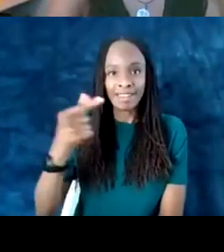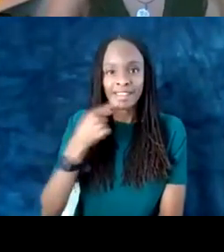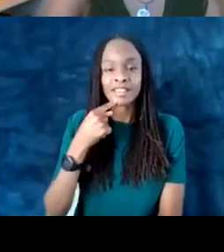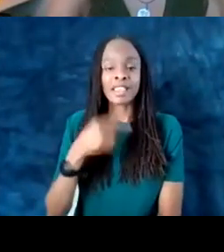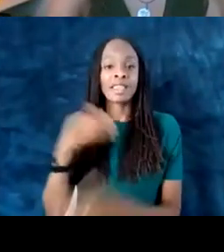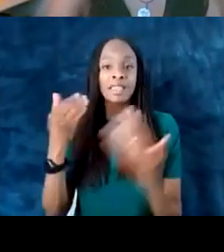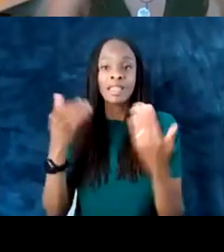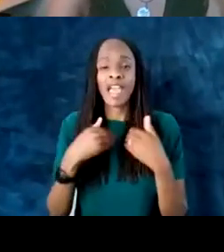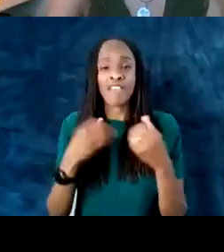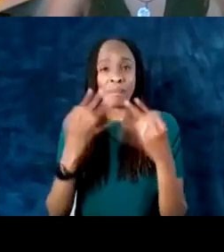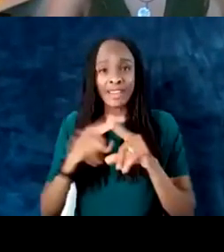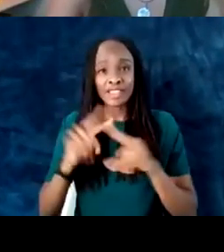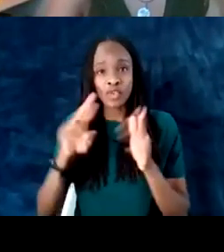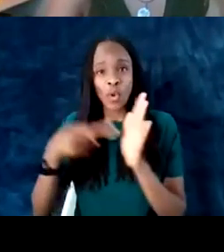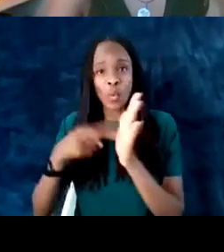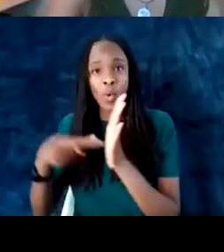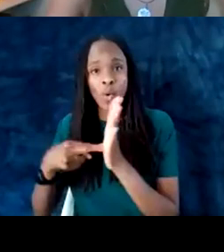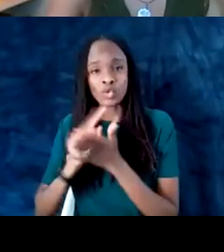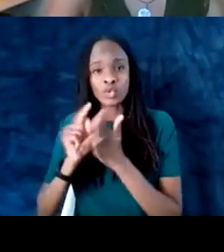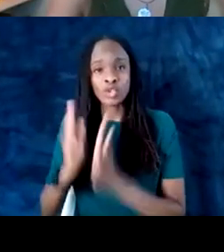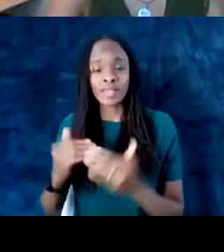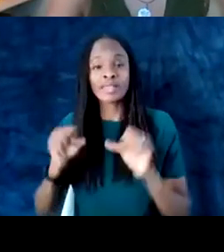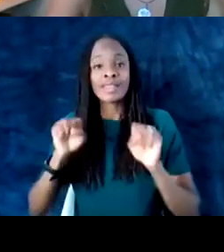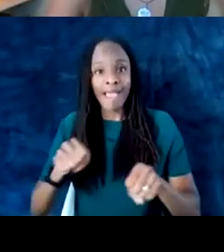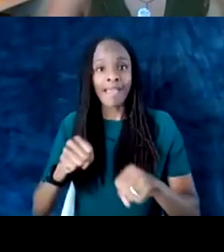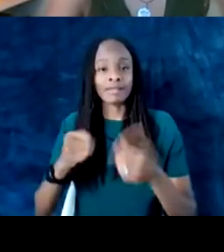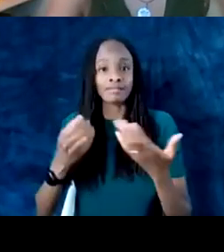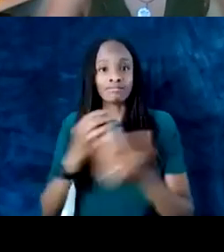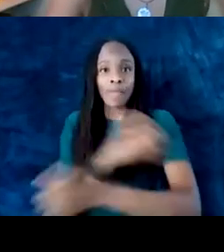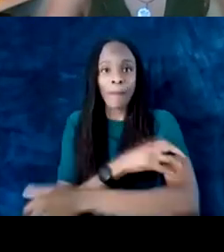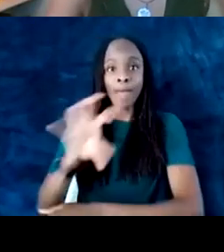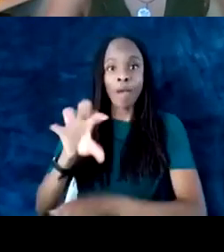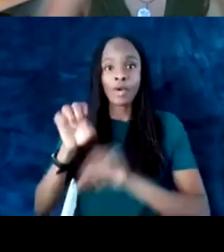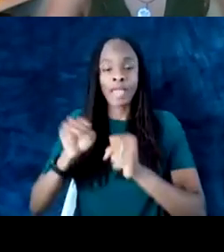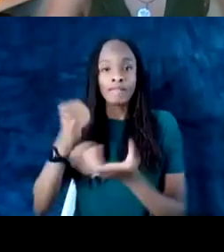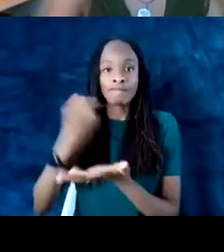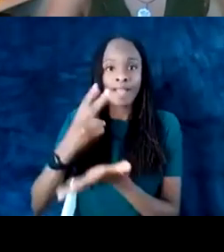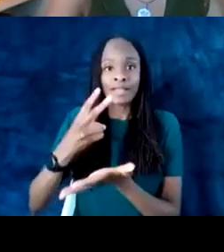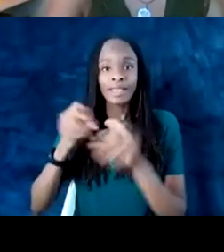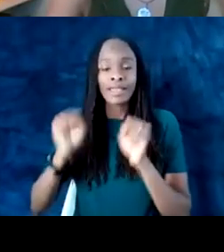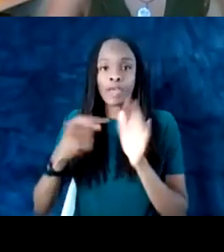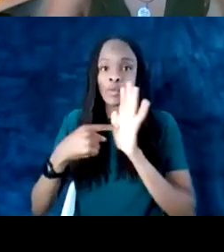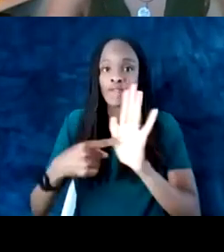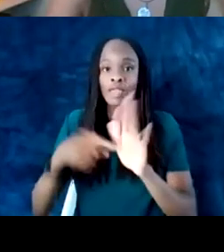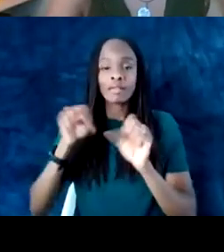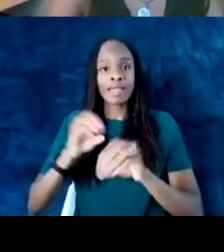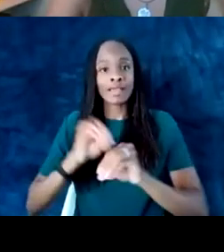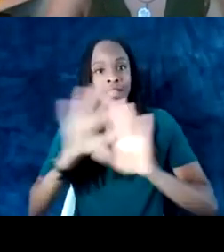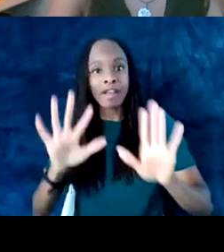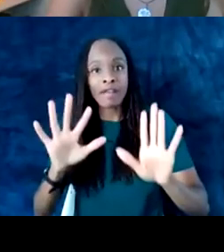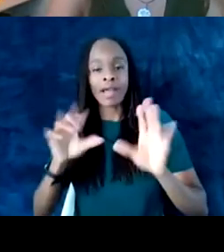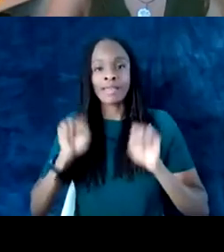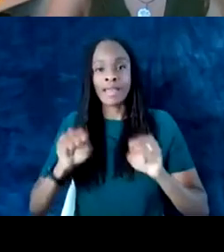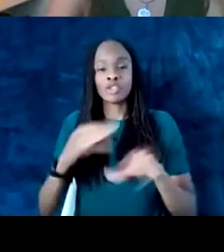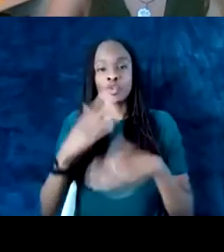roles that research has. It can empower, it can validate, it can reveal, it can clarify, it can do all those at the same